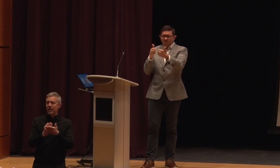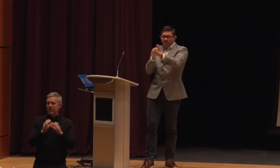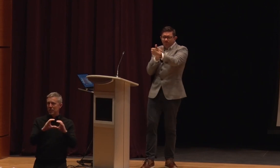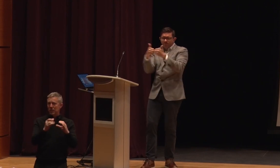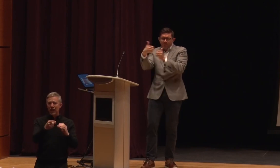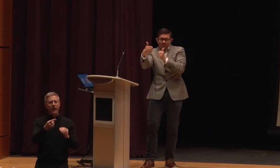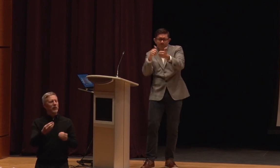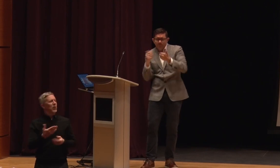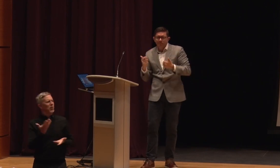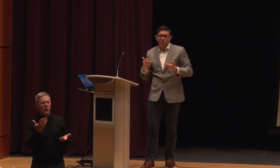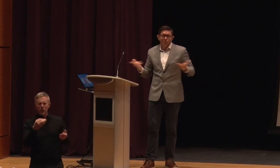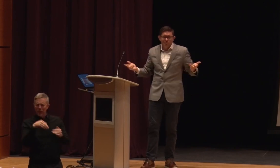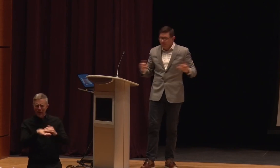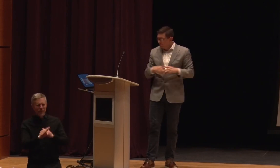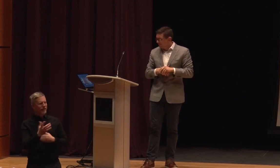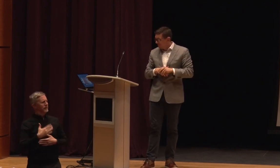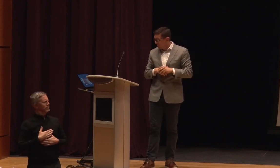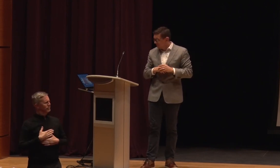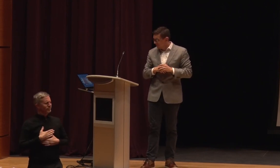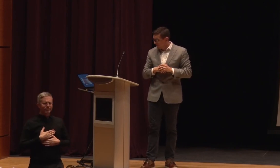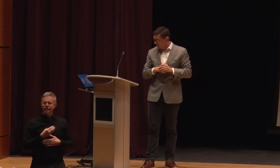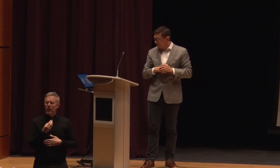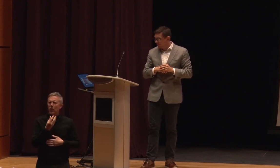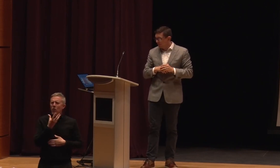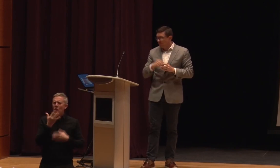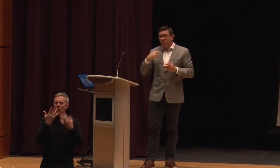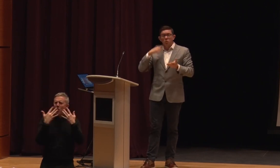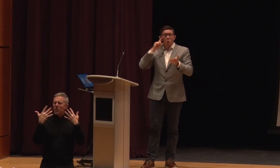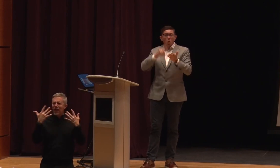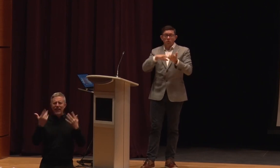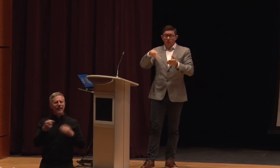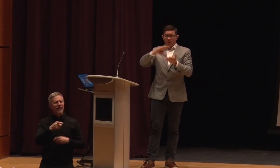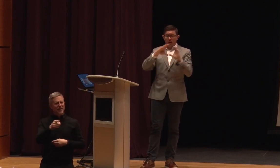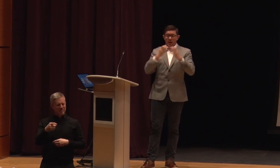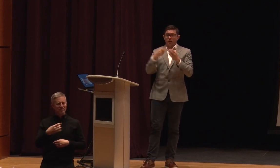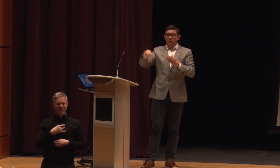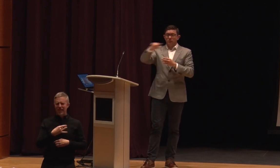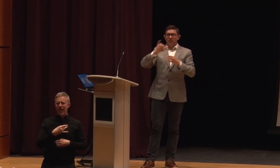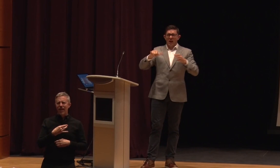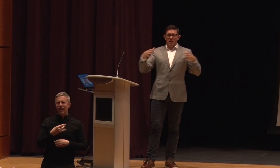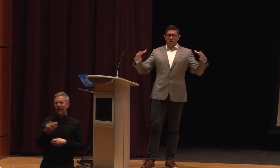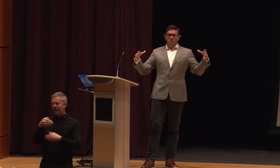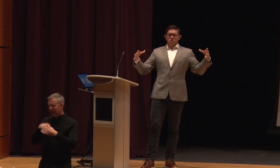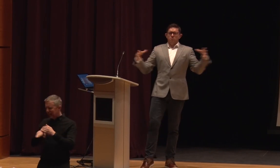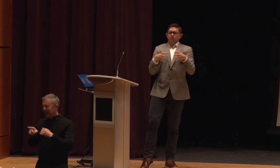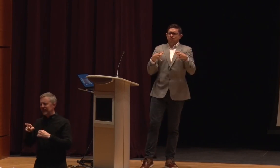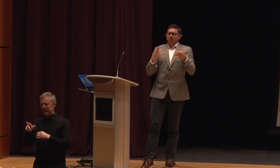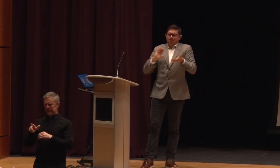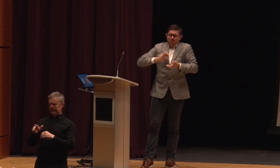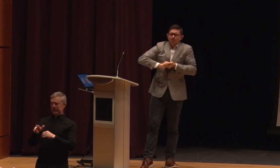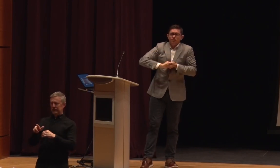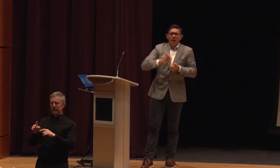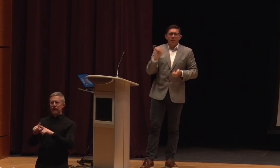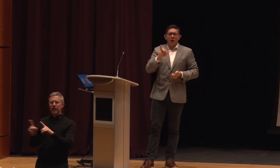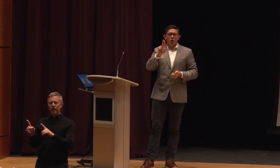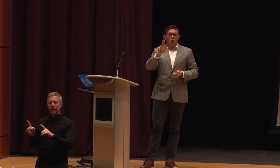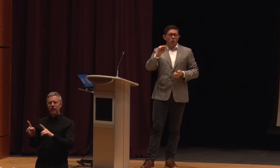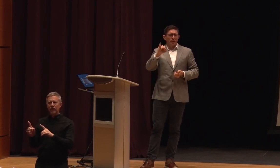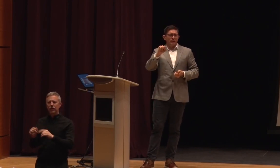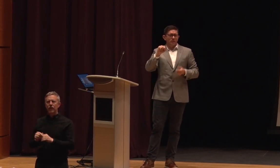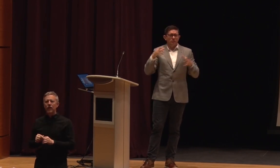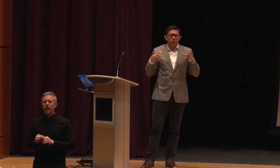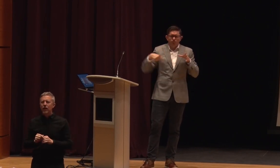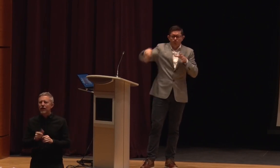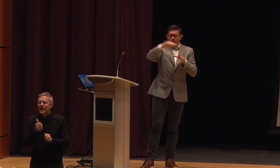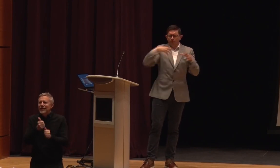and friendly. Some classes were very segmented, and I noticed that the classrooms really became